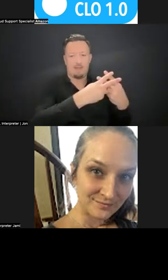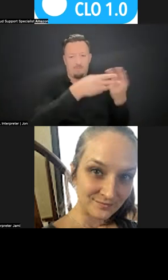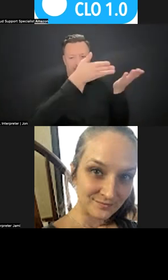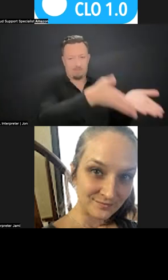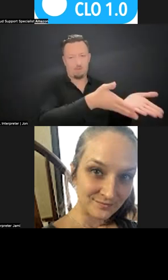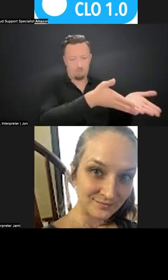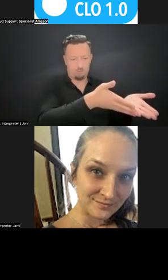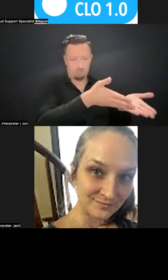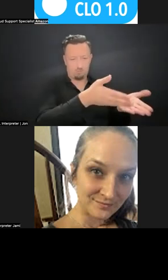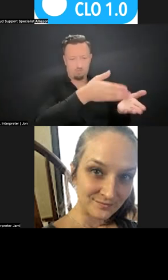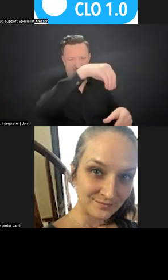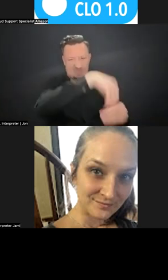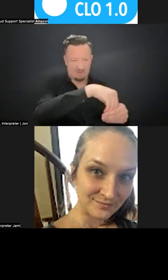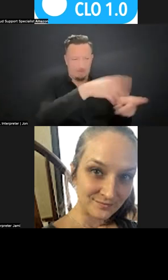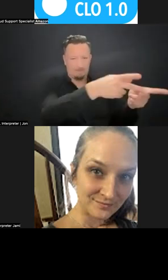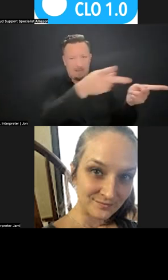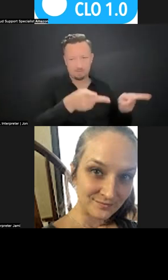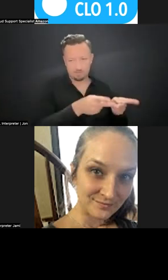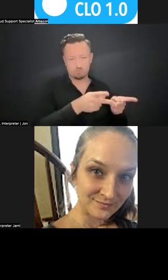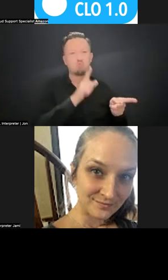this physical location.